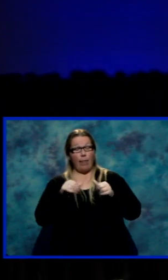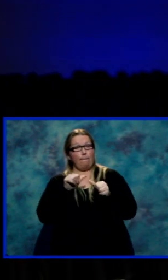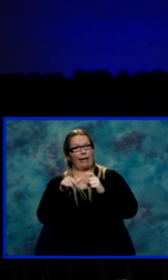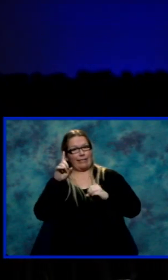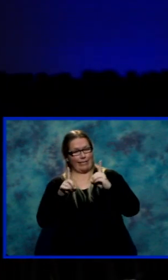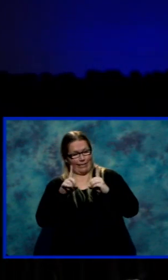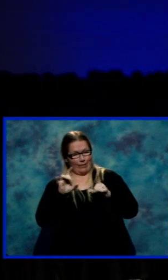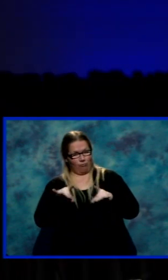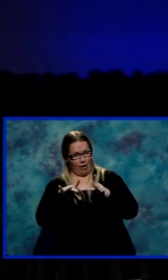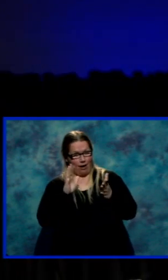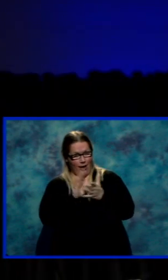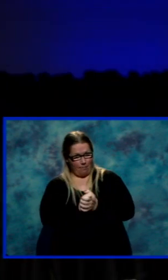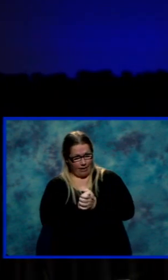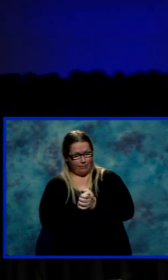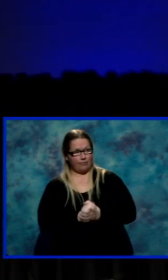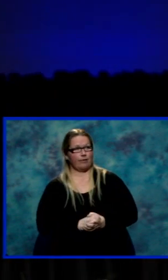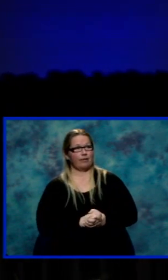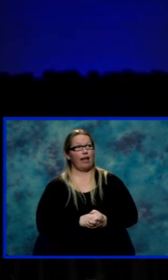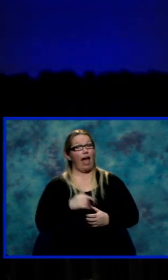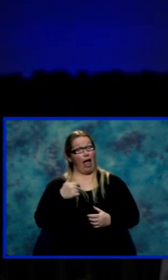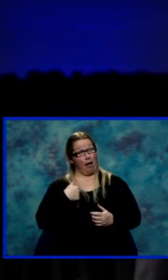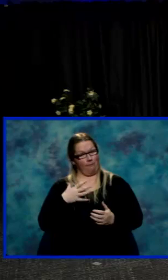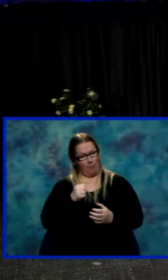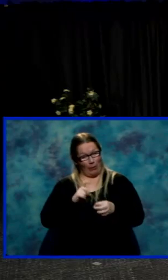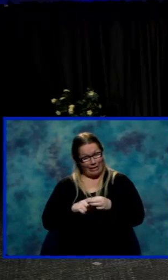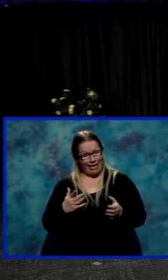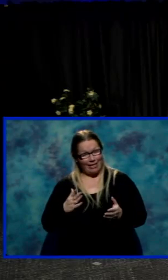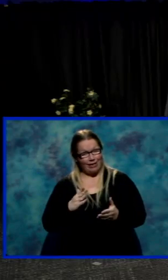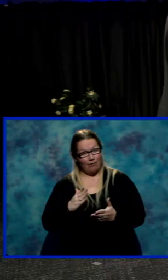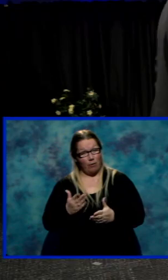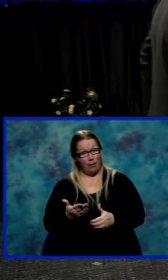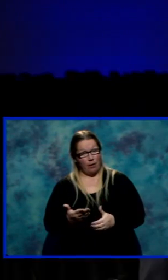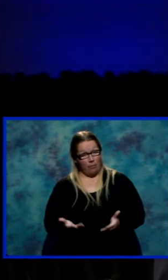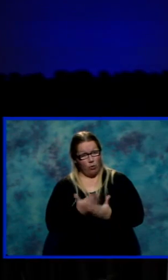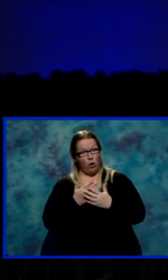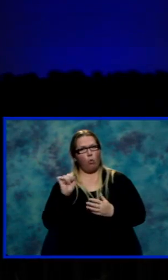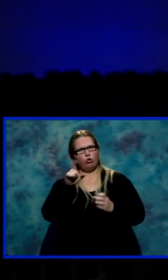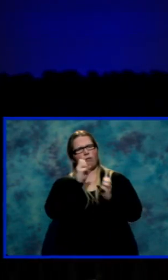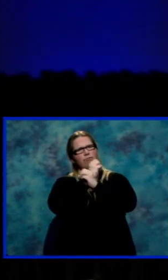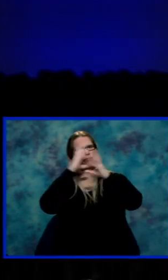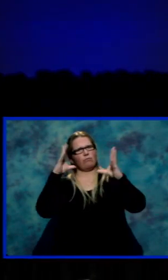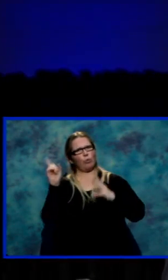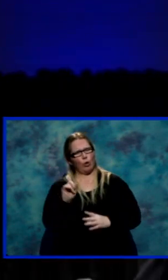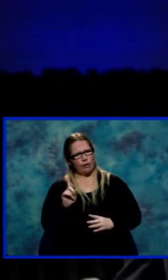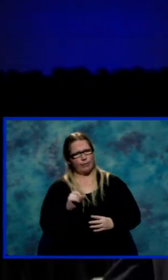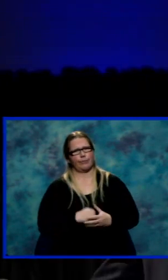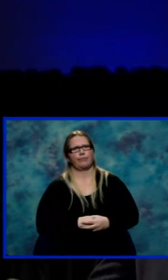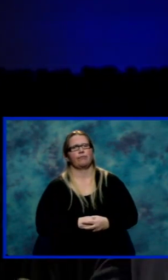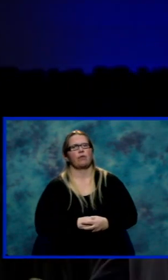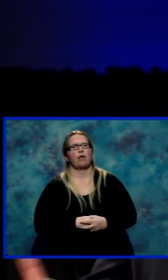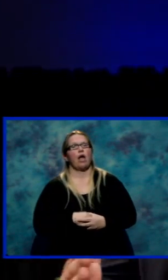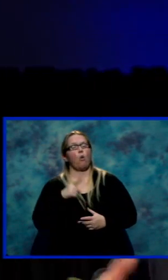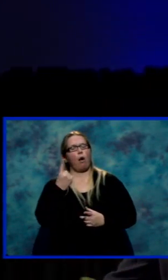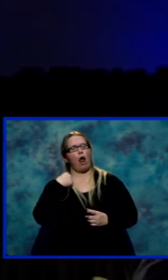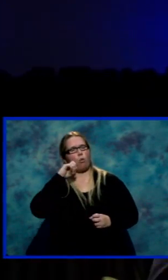Australia, amen? And that's from a Queenslander. What's your vision? That's a very good question, Lloyd, and it's one that I'm going to be developing